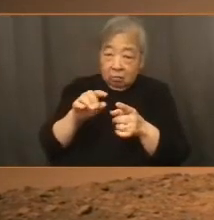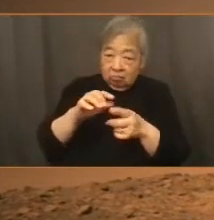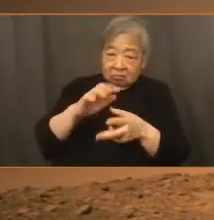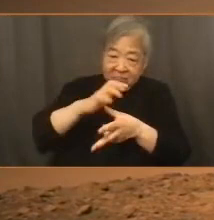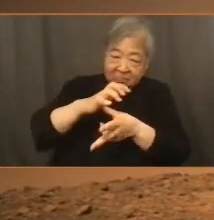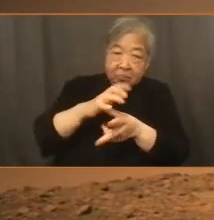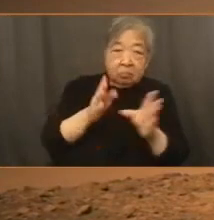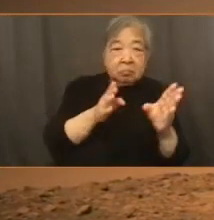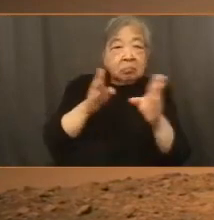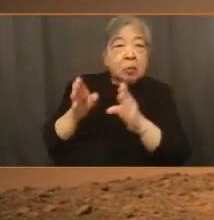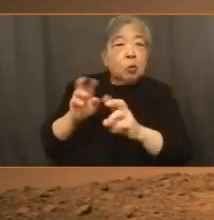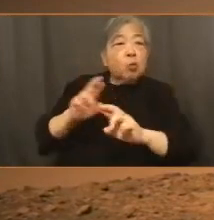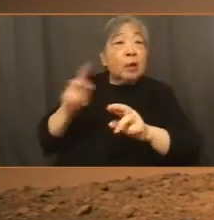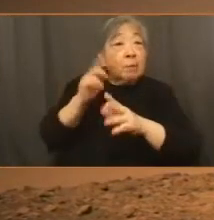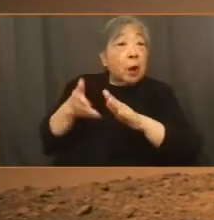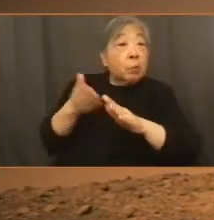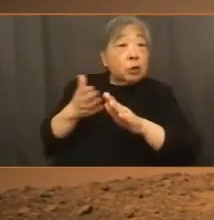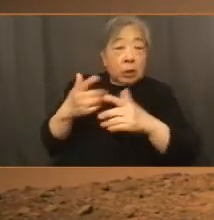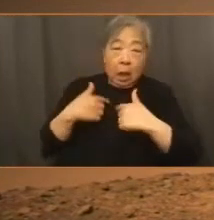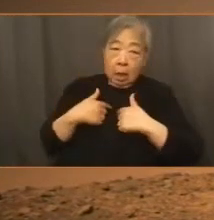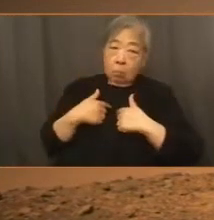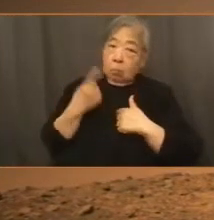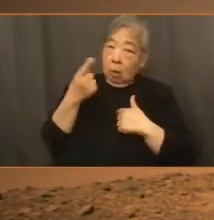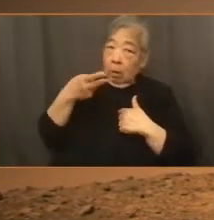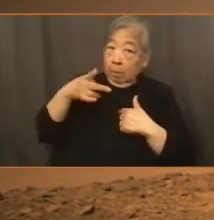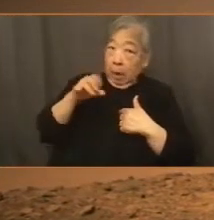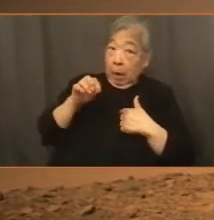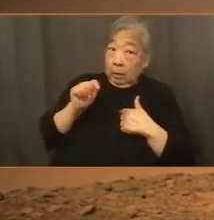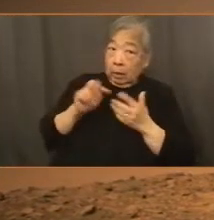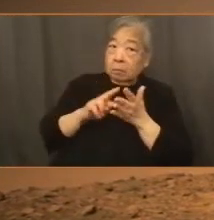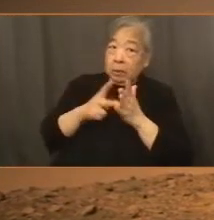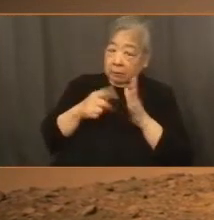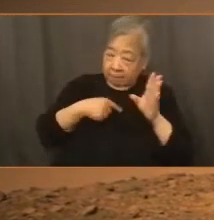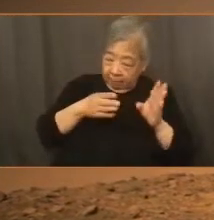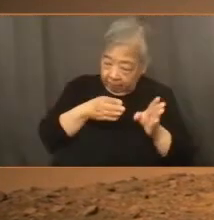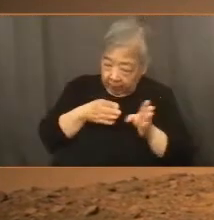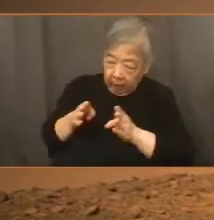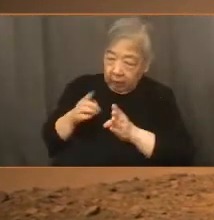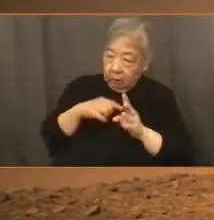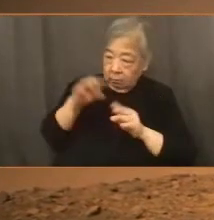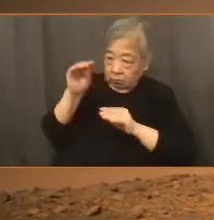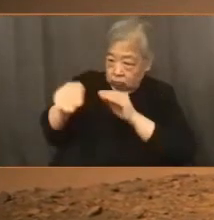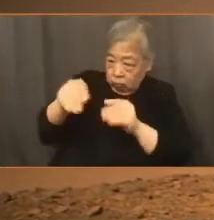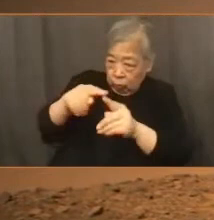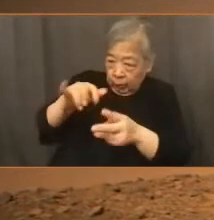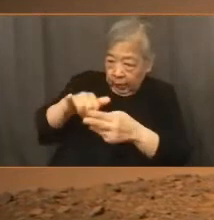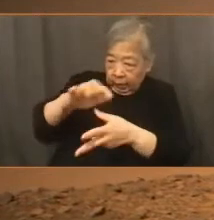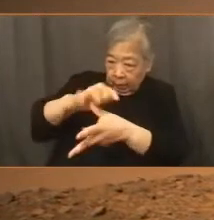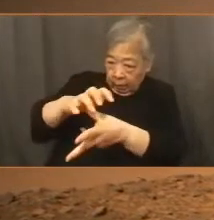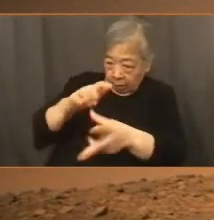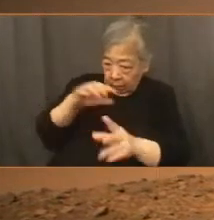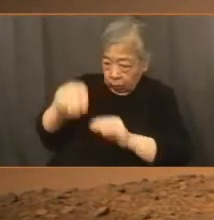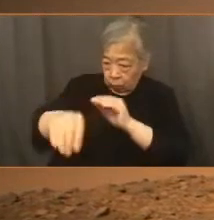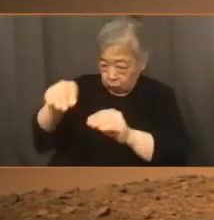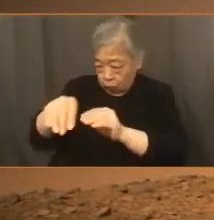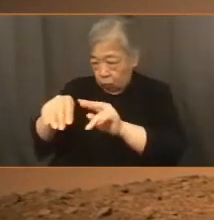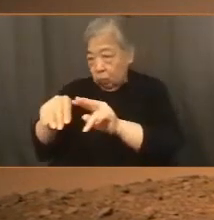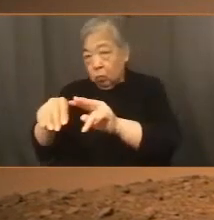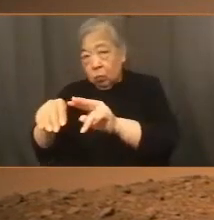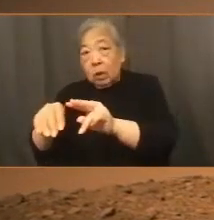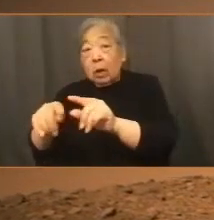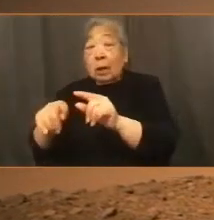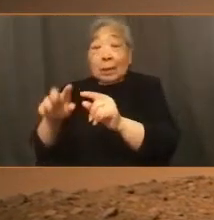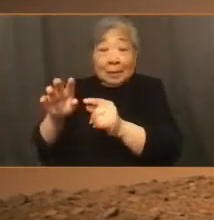pilots, which involves doing a lot of the flight planning that gets loaded onto the helicopter, and then downloading the data off